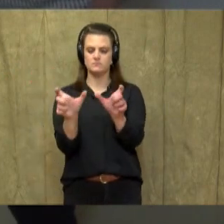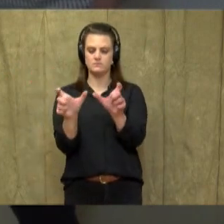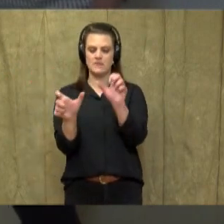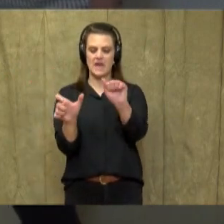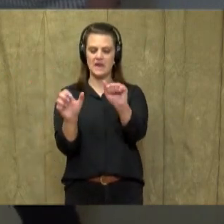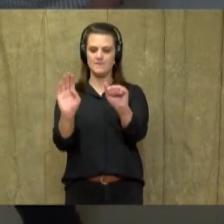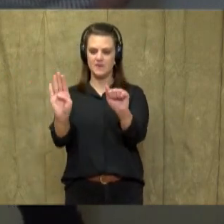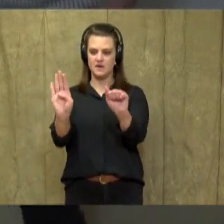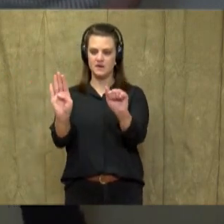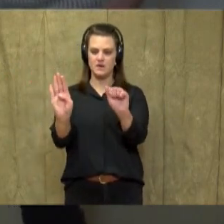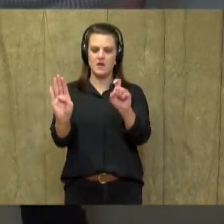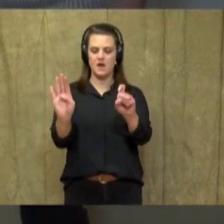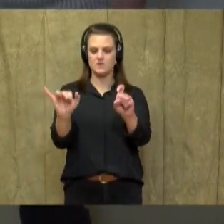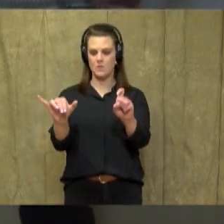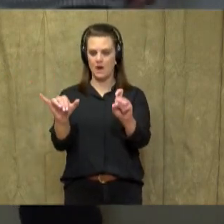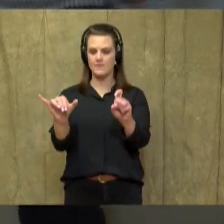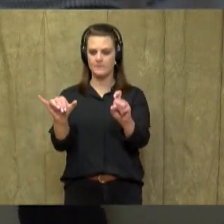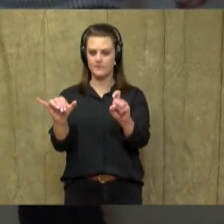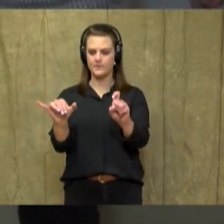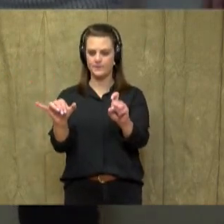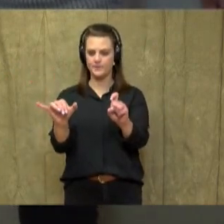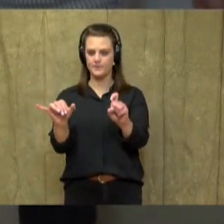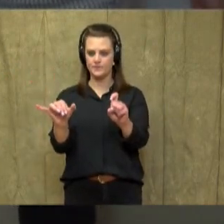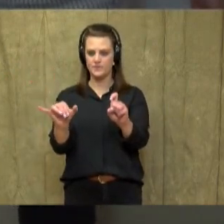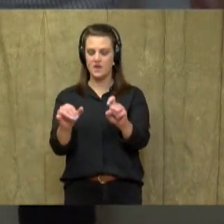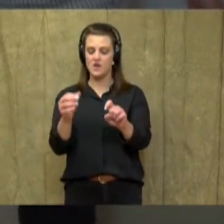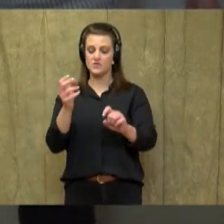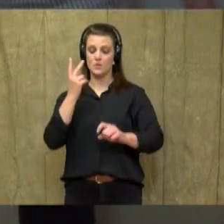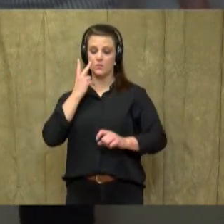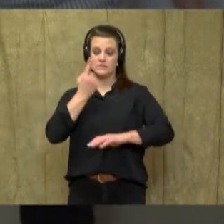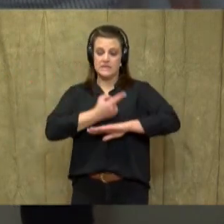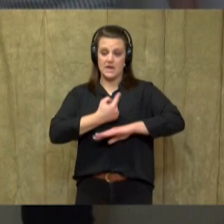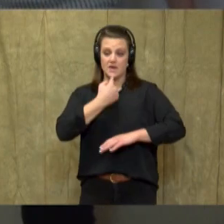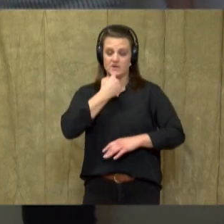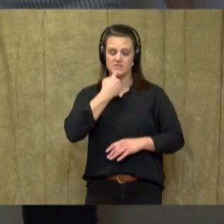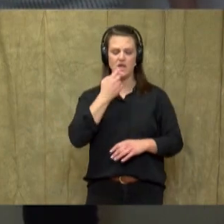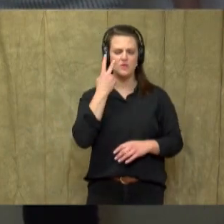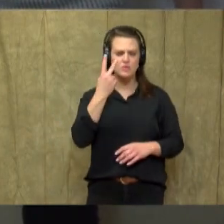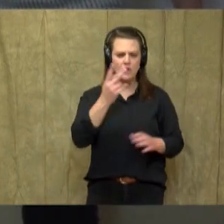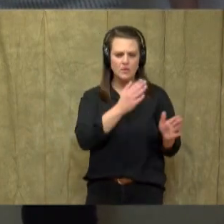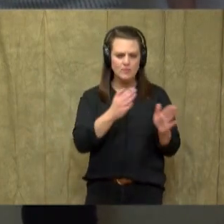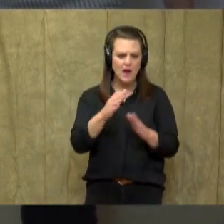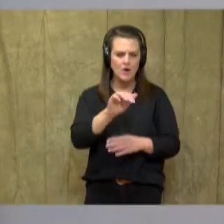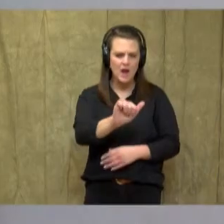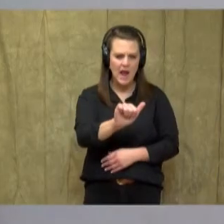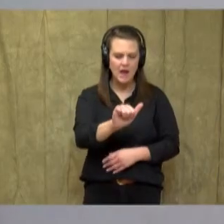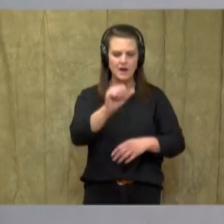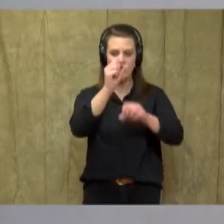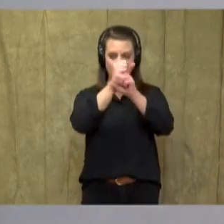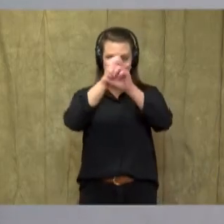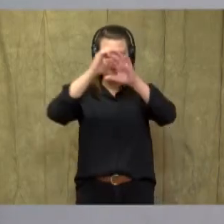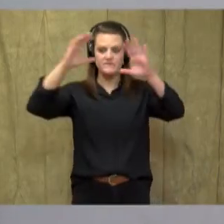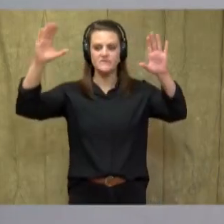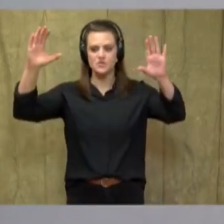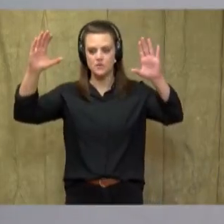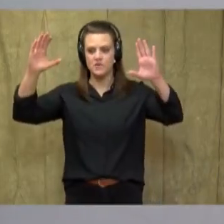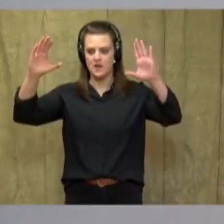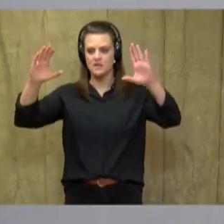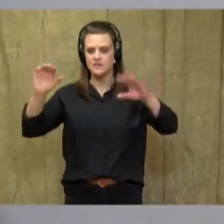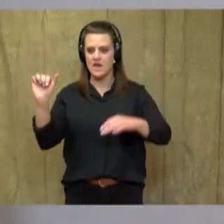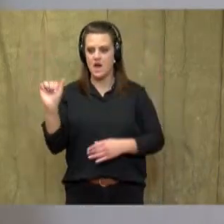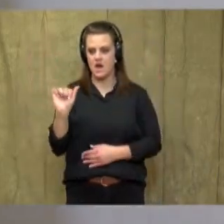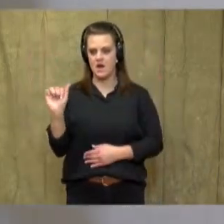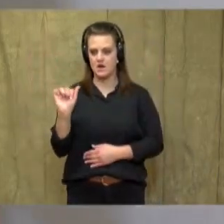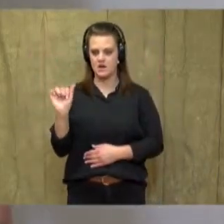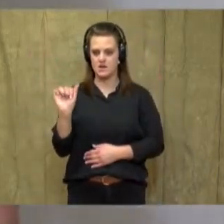y-axis. So if I say today, look at pattern A, I want you to start visualizing what pattern A would look like